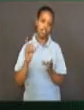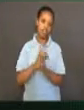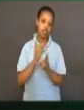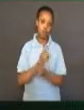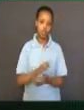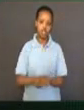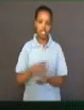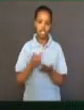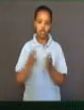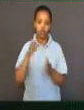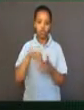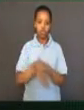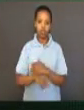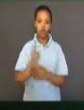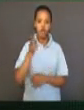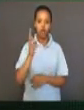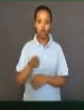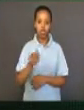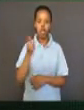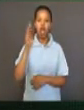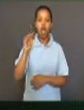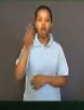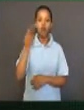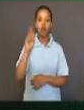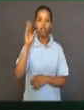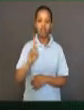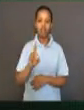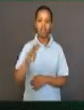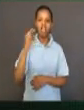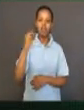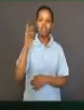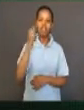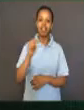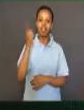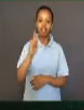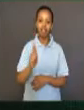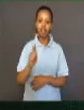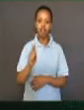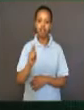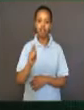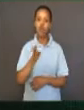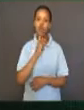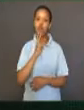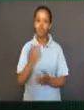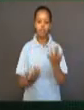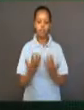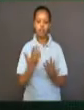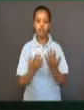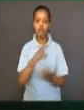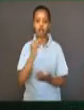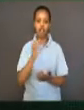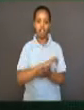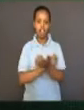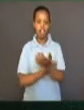dioxide, ammonia, methane, and water vapor, and an energy